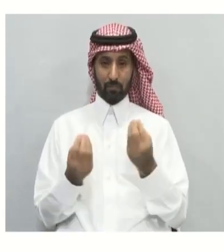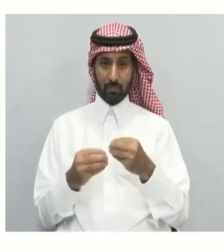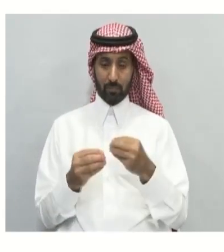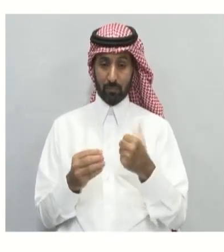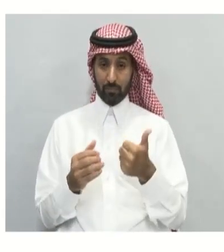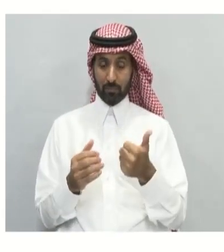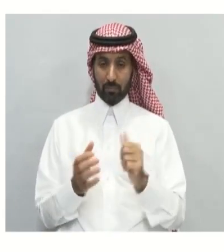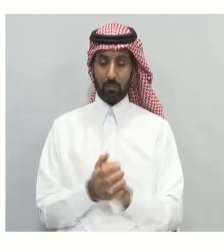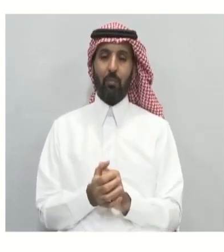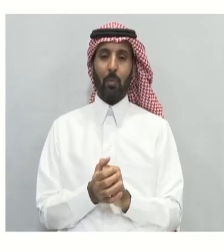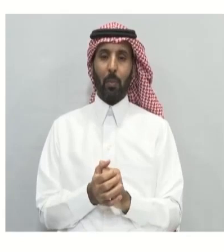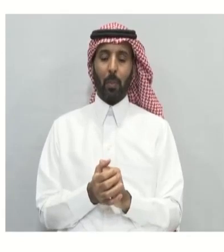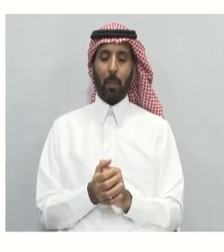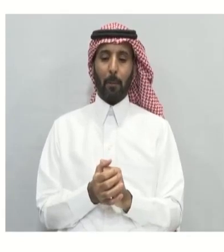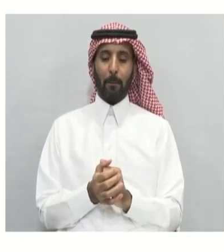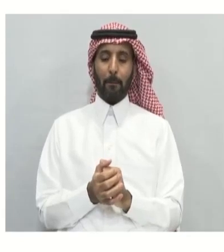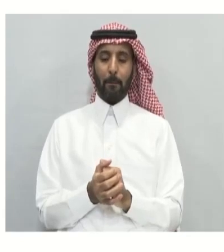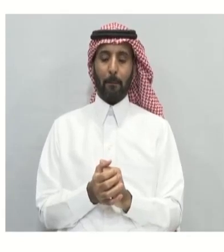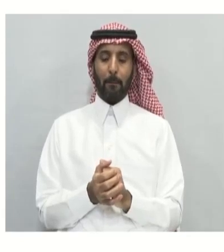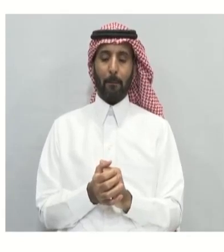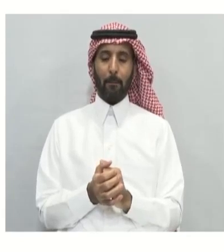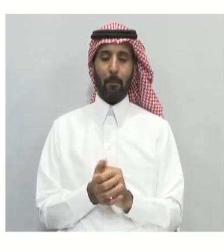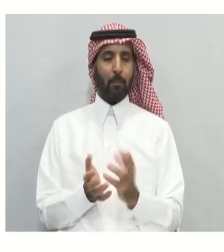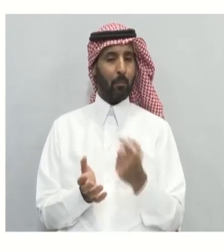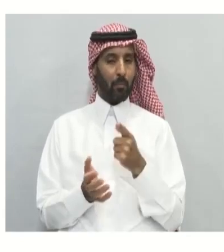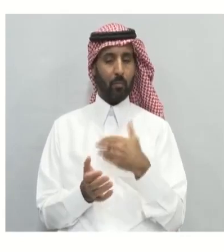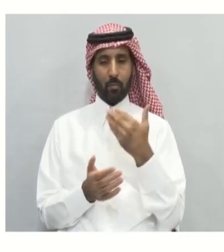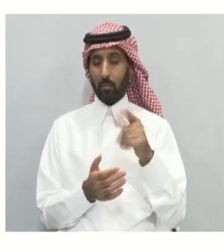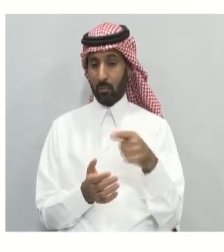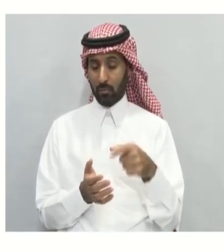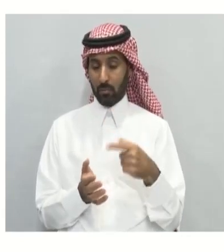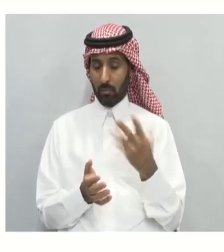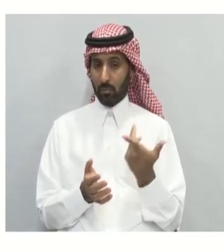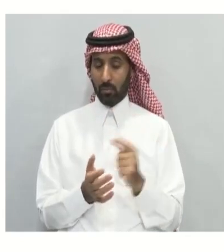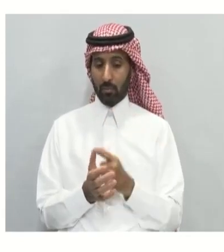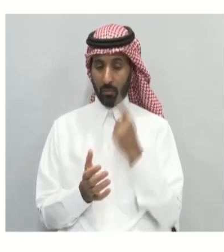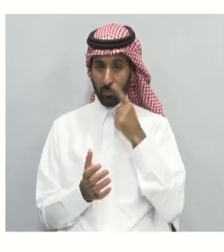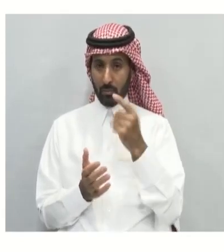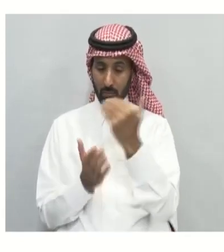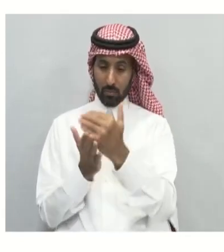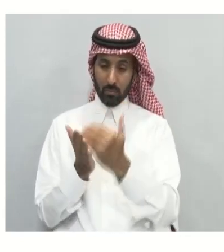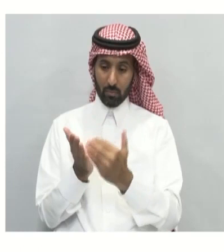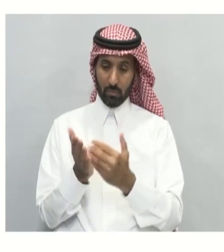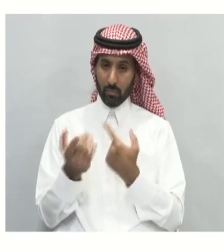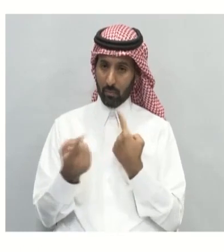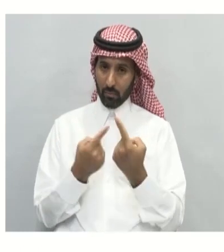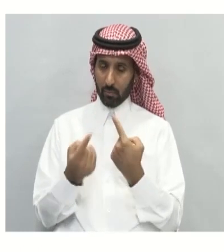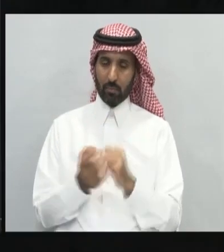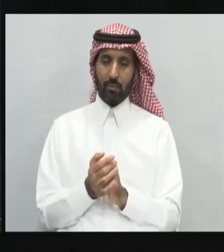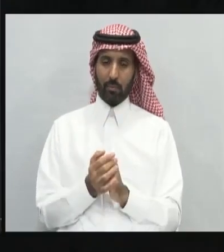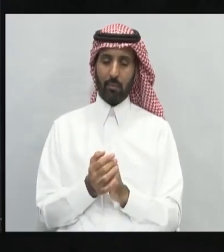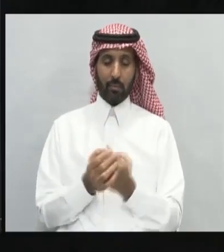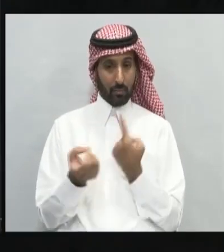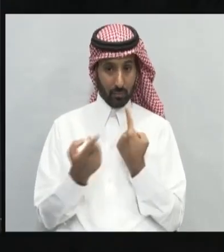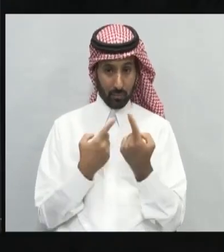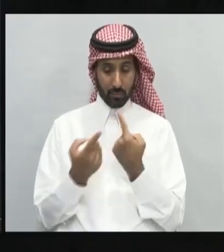be, we need to work on it more. What are you going to check? take notes from a conversation. The conversation